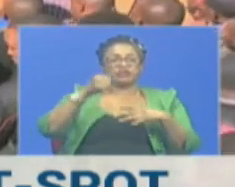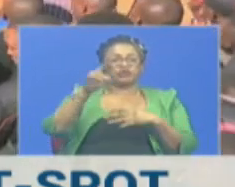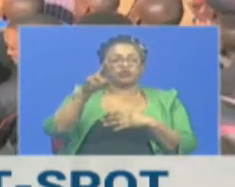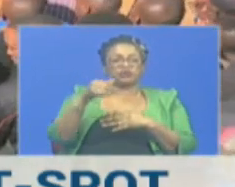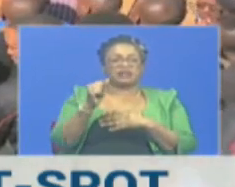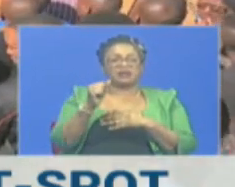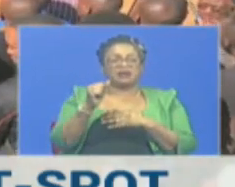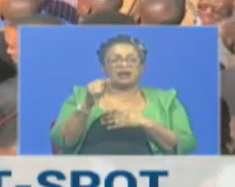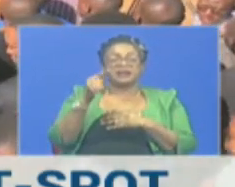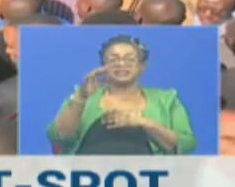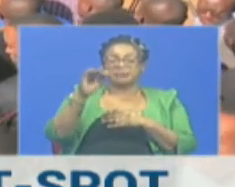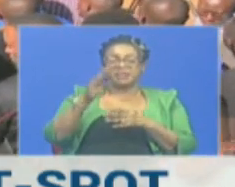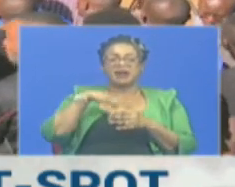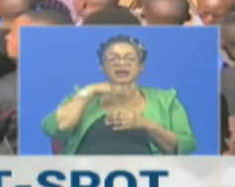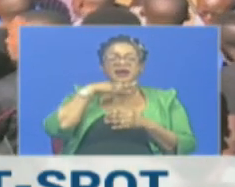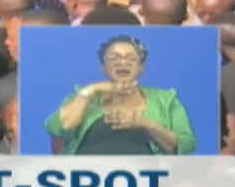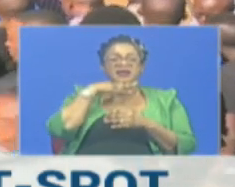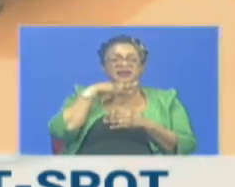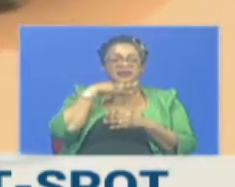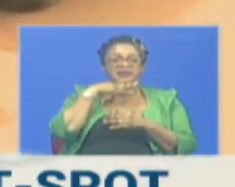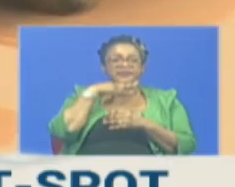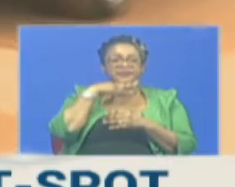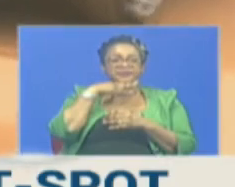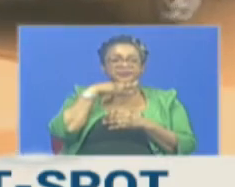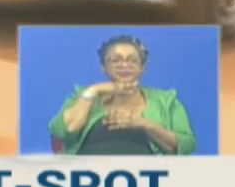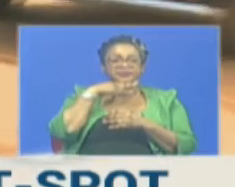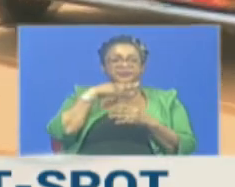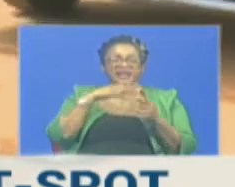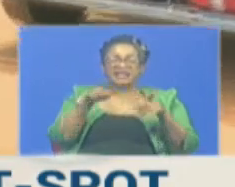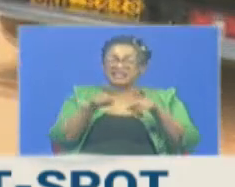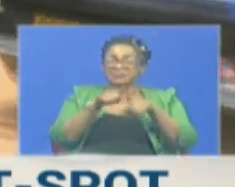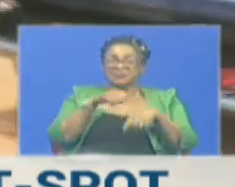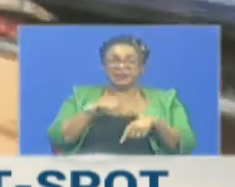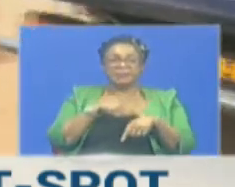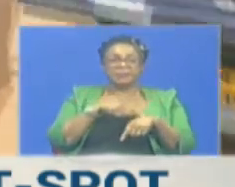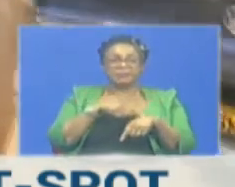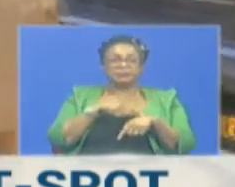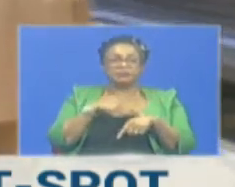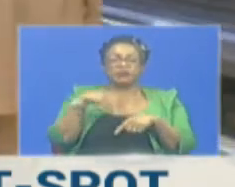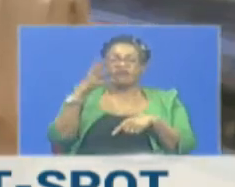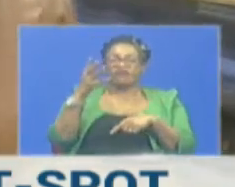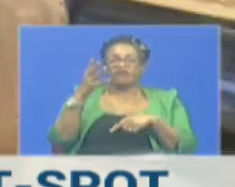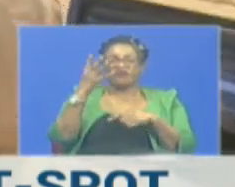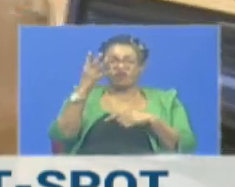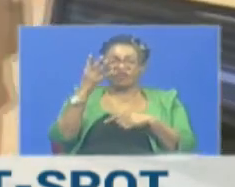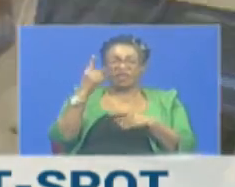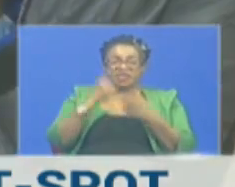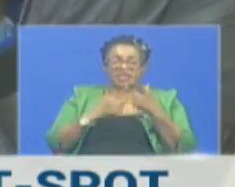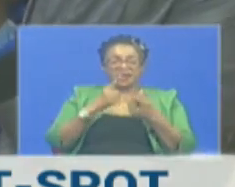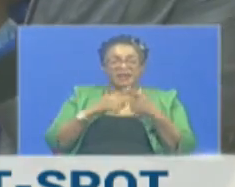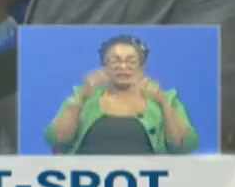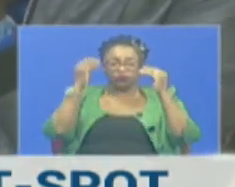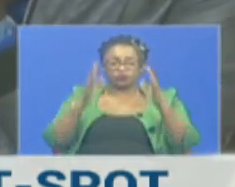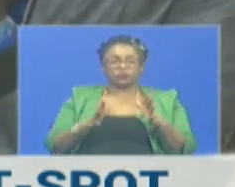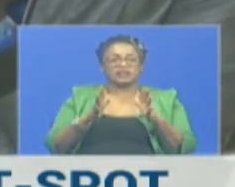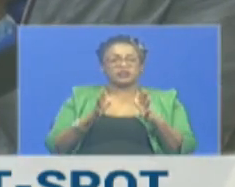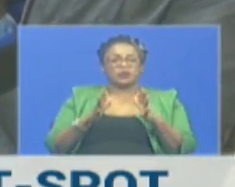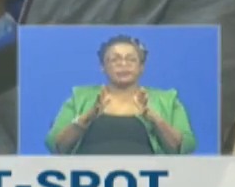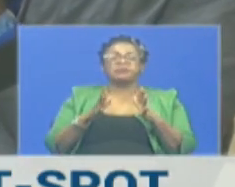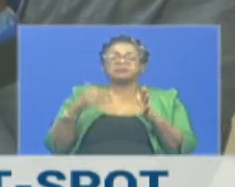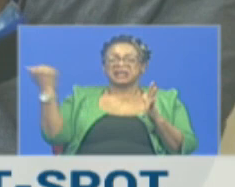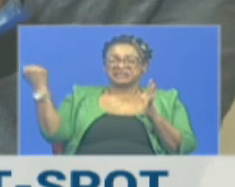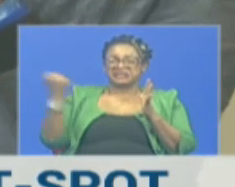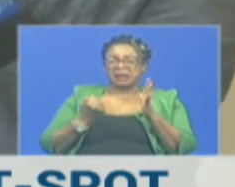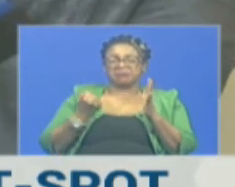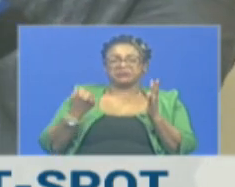Tabitha succumbed to her injuries. At around the same time, a fourth-year student was arrested for allegedly stabbing his